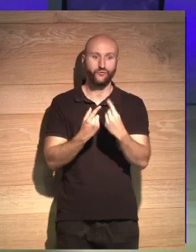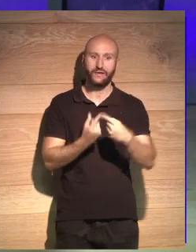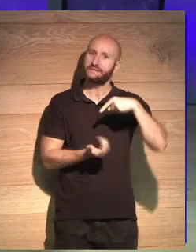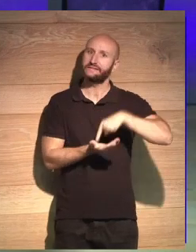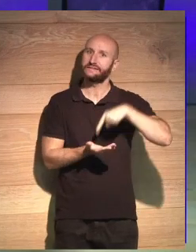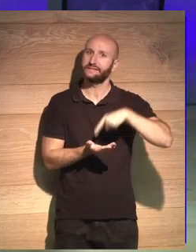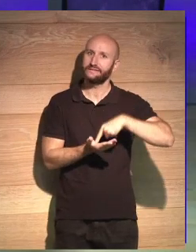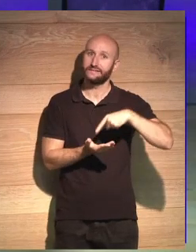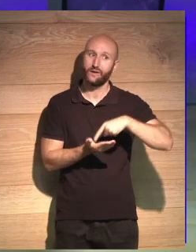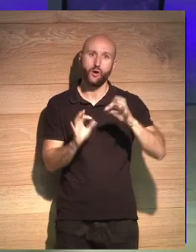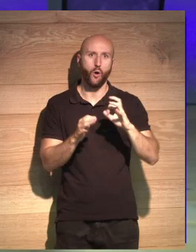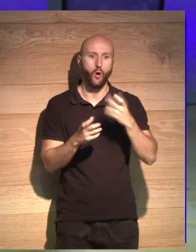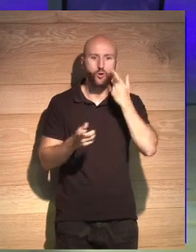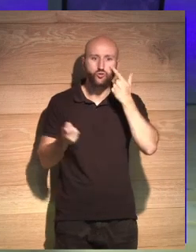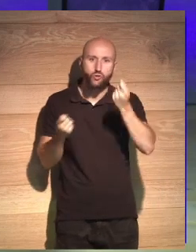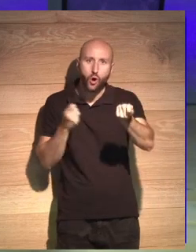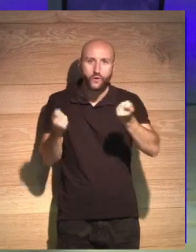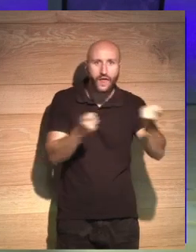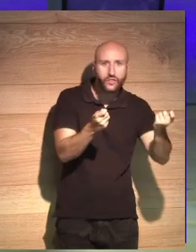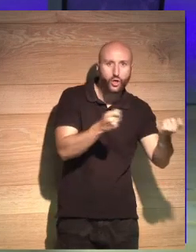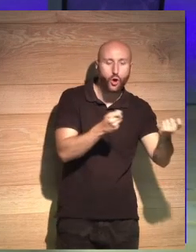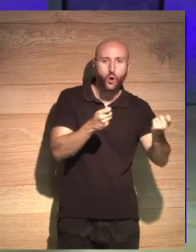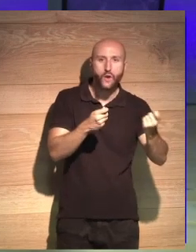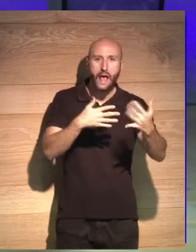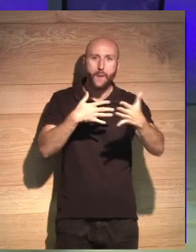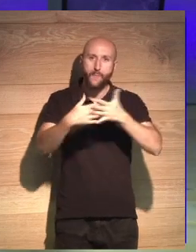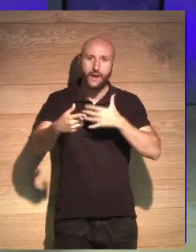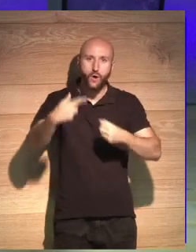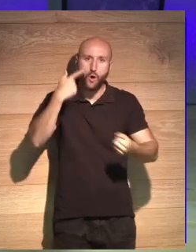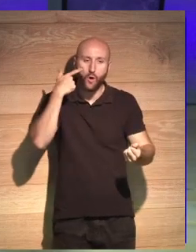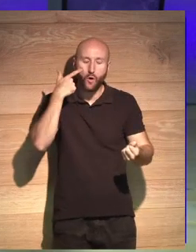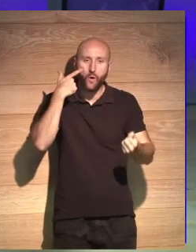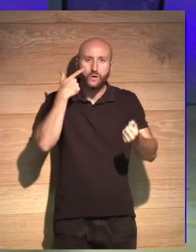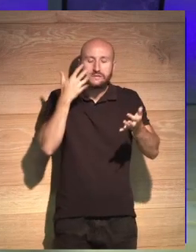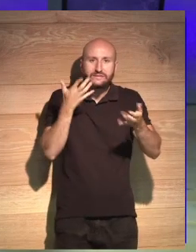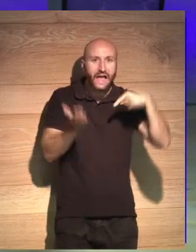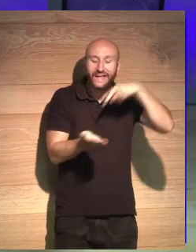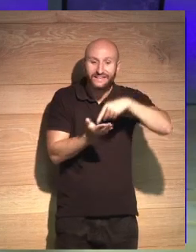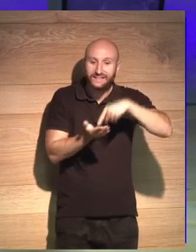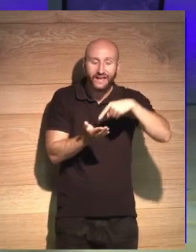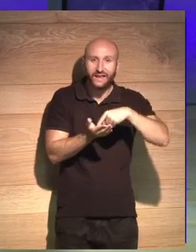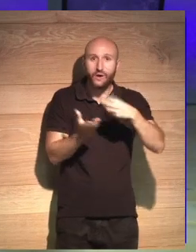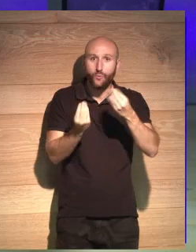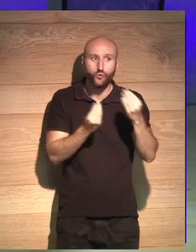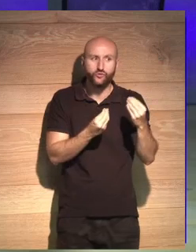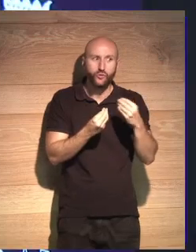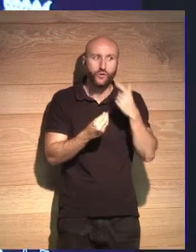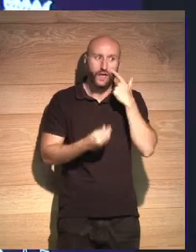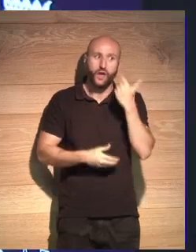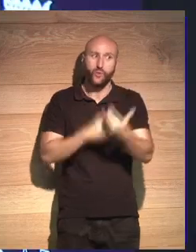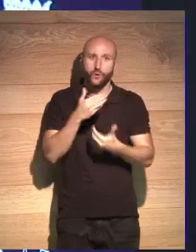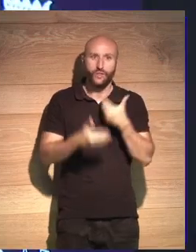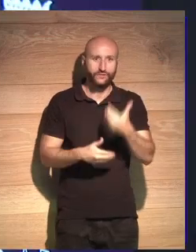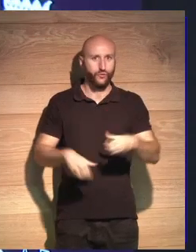of them very demanding on intellectual level, some of them very demanding in terms